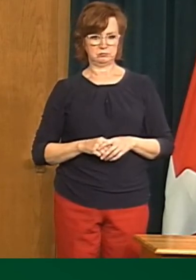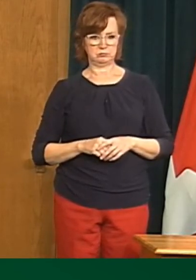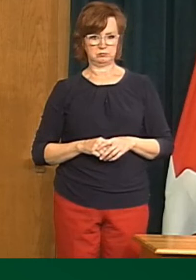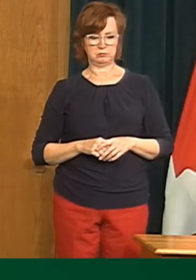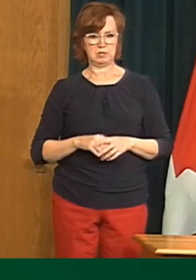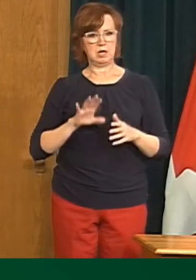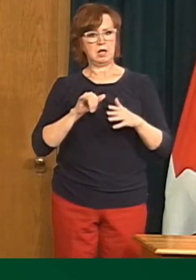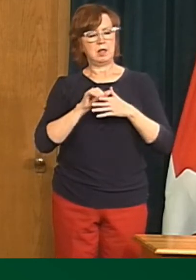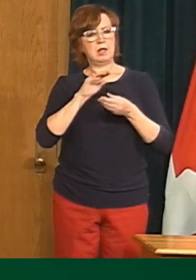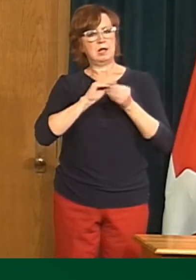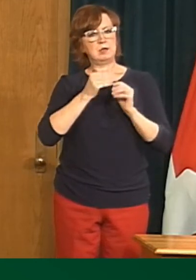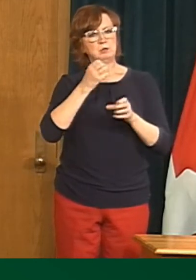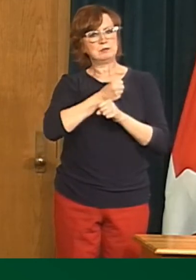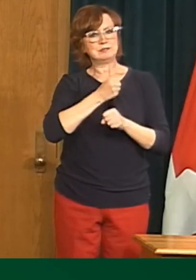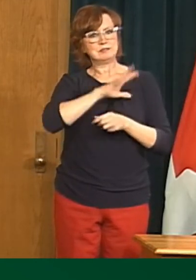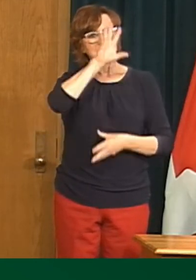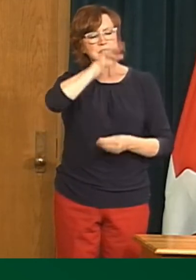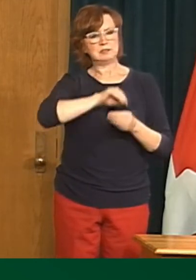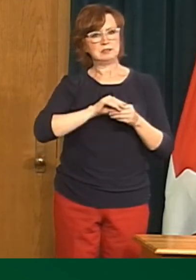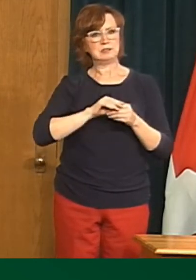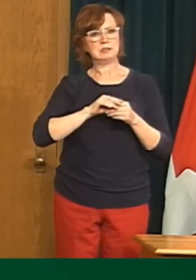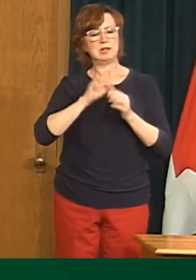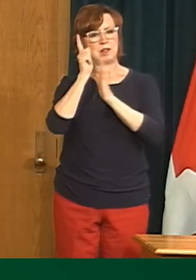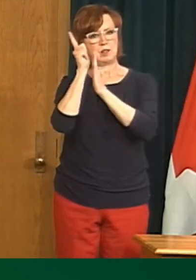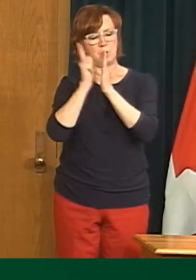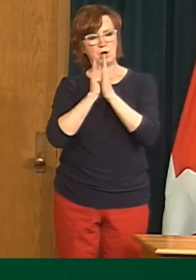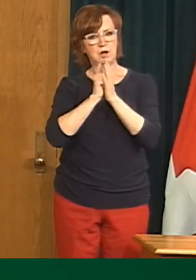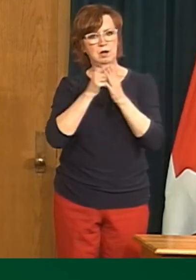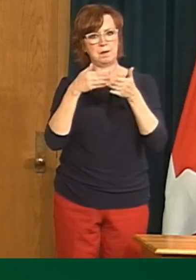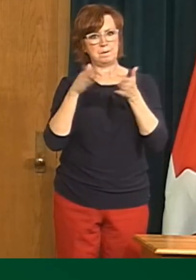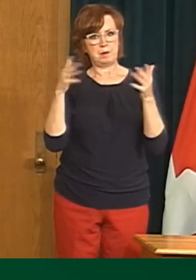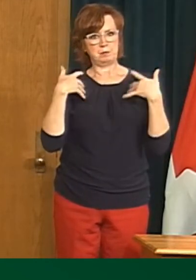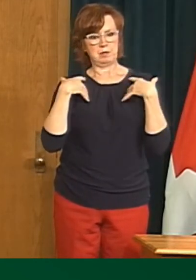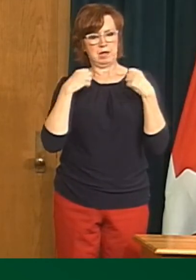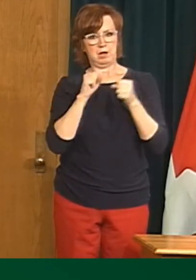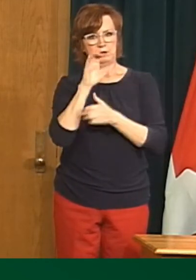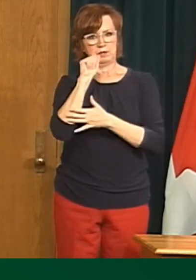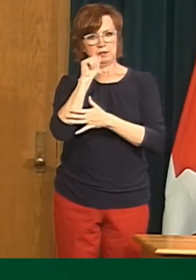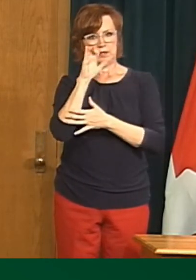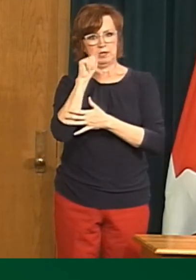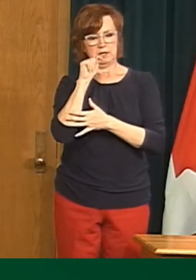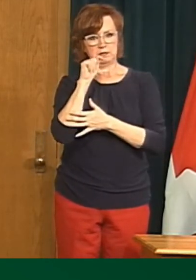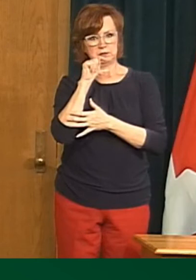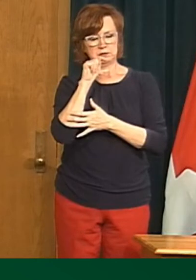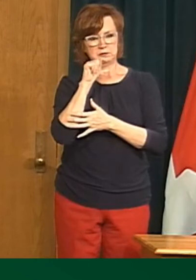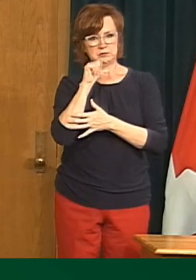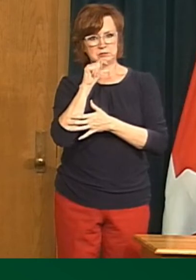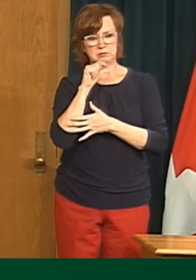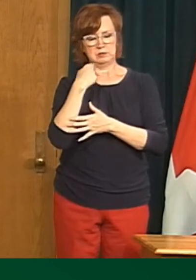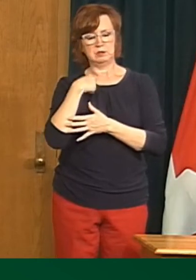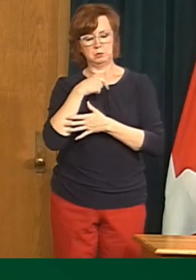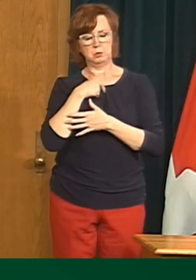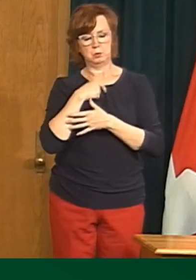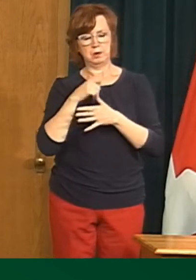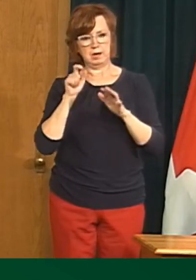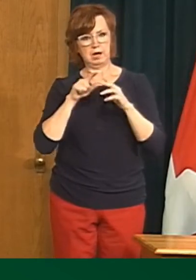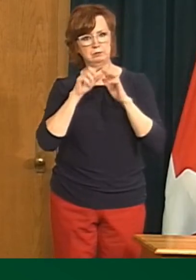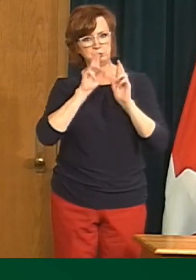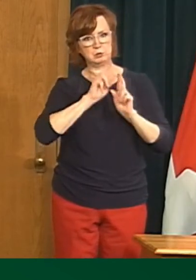Health Act, and there are considerations in terms of how this information is disclosed. And we would only